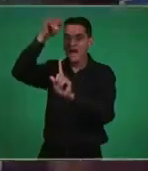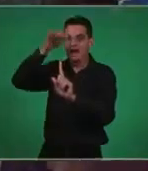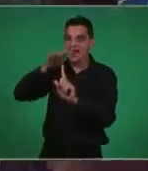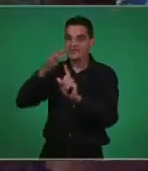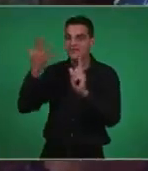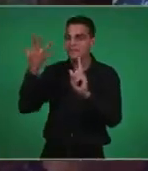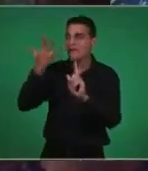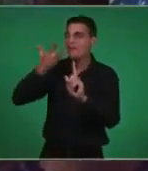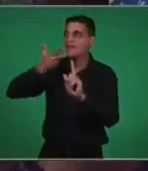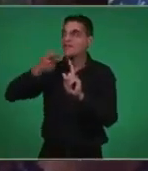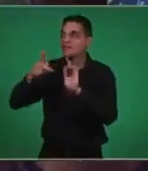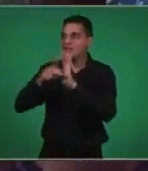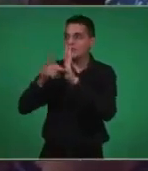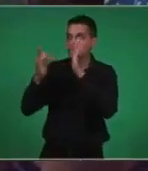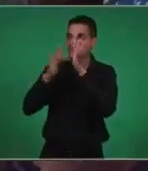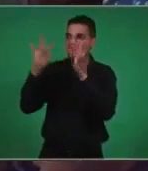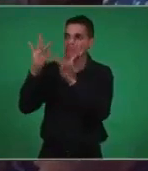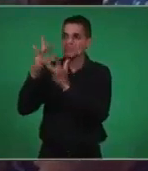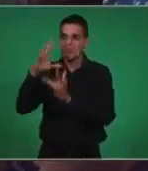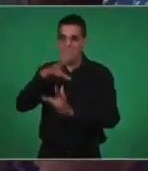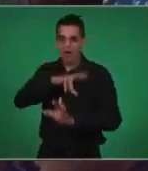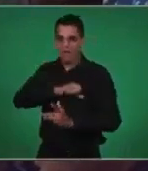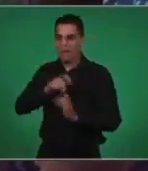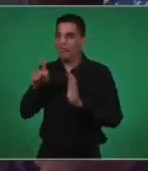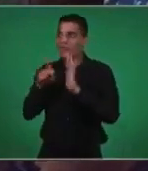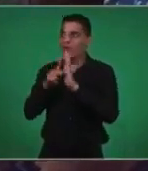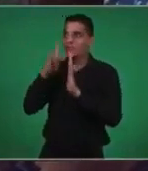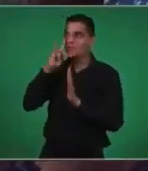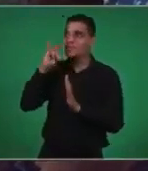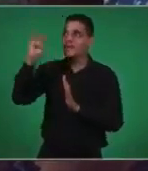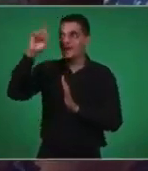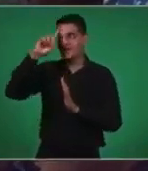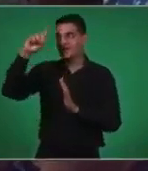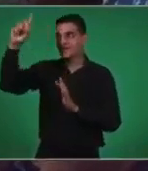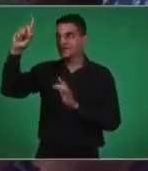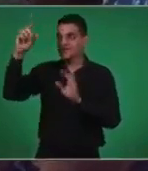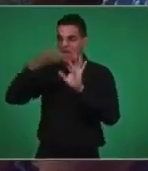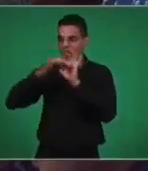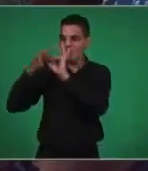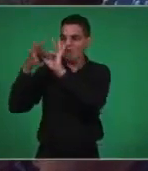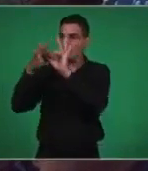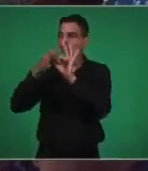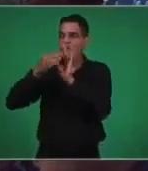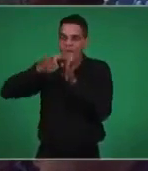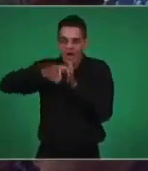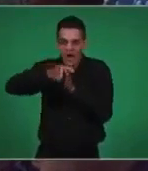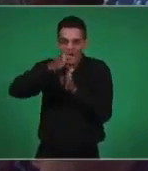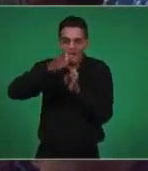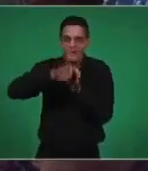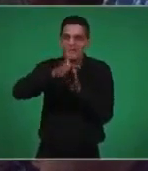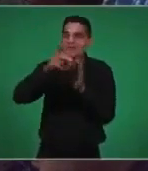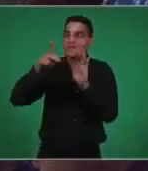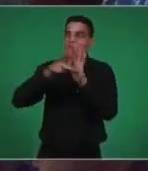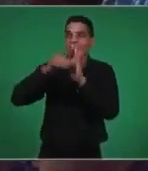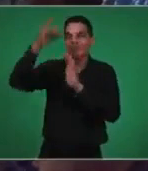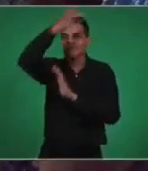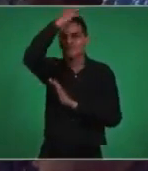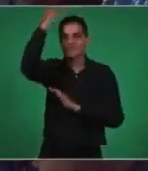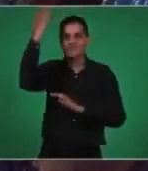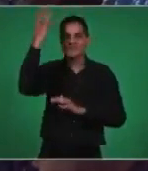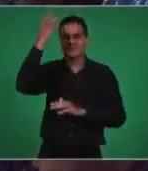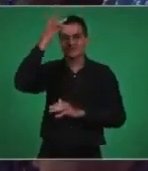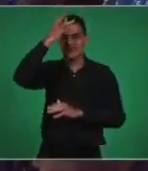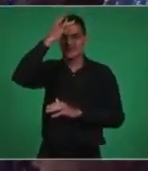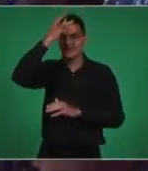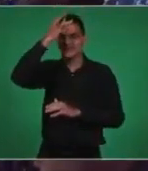wonderful grace of the Lord Jesus, the love of God, our eternal Father, and the fellowship and the sweet consolation of the Holy Spirit of